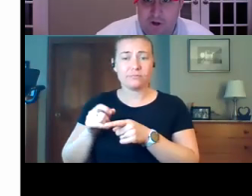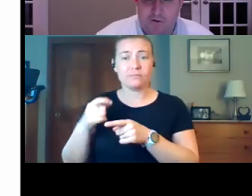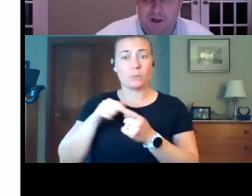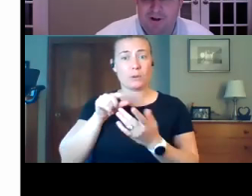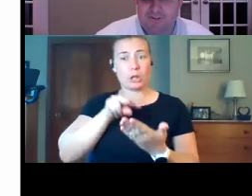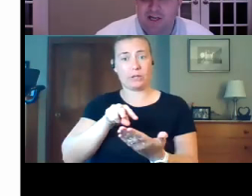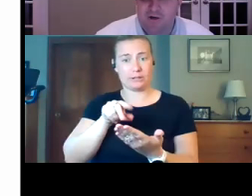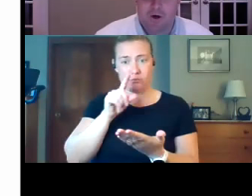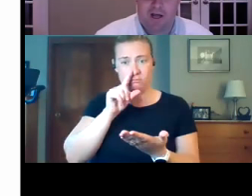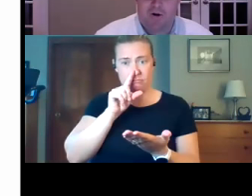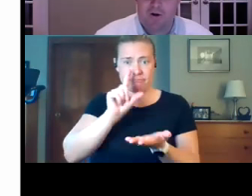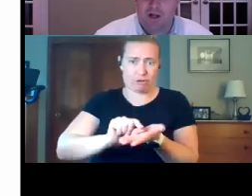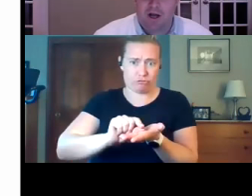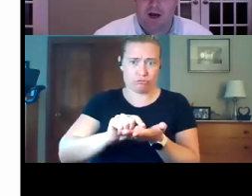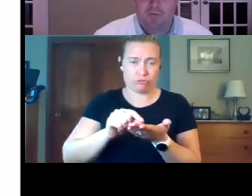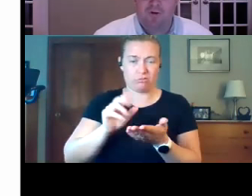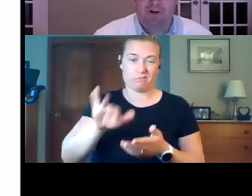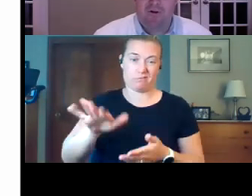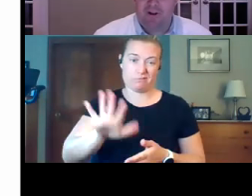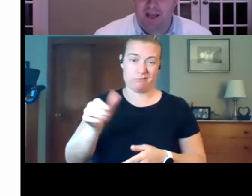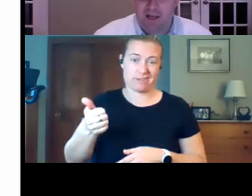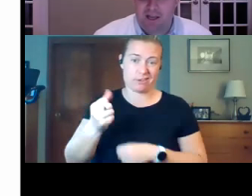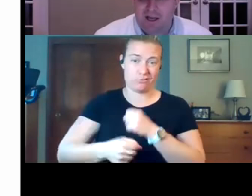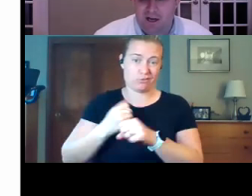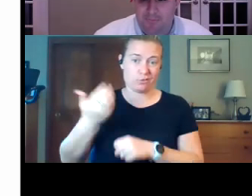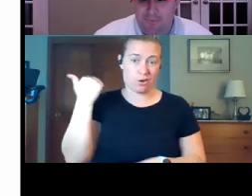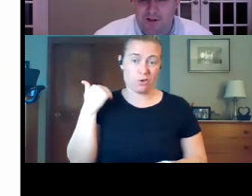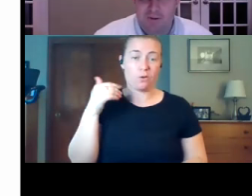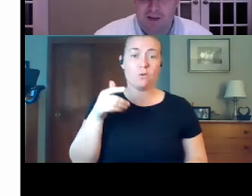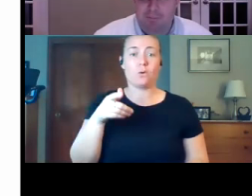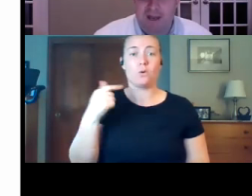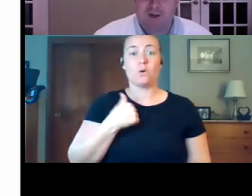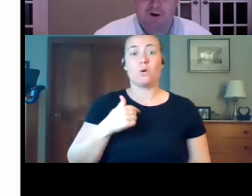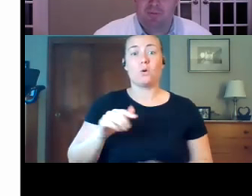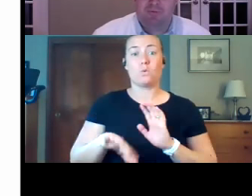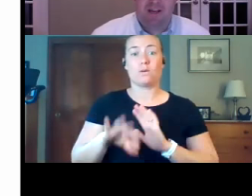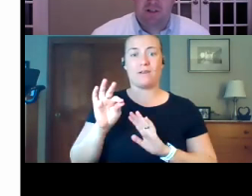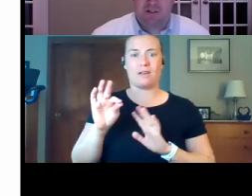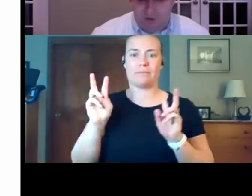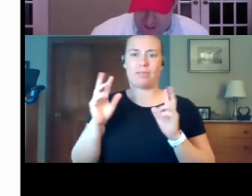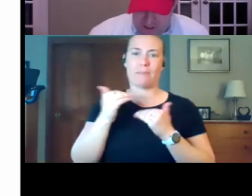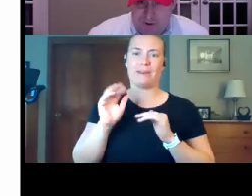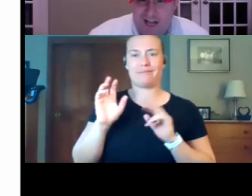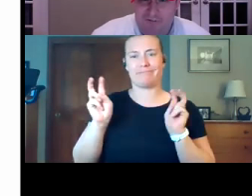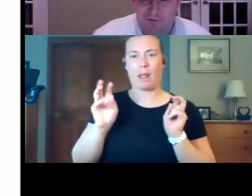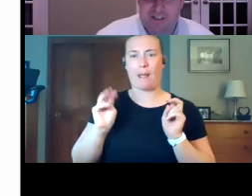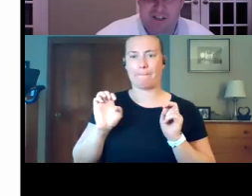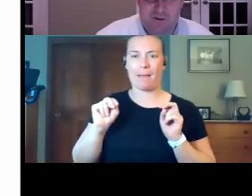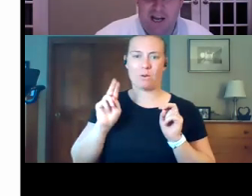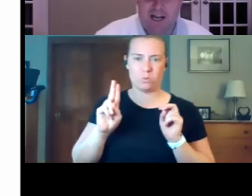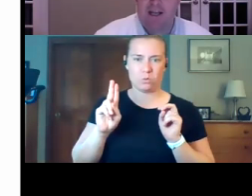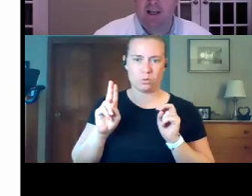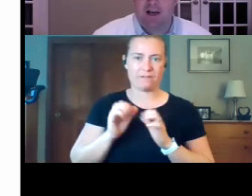really about 10 years ago now, we found a limited menu of implementation strategies. So a lot of focus